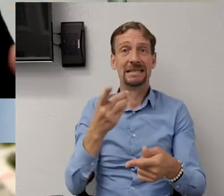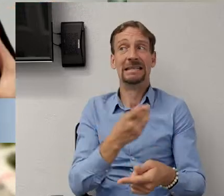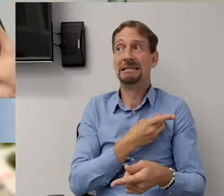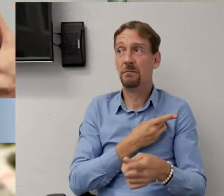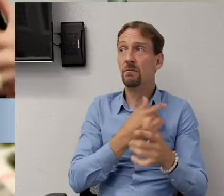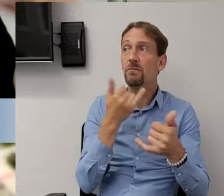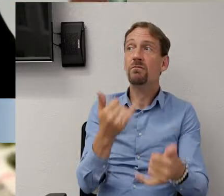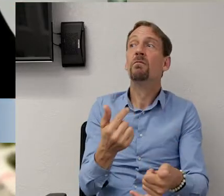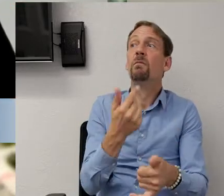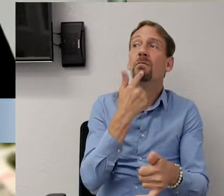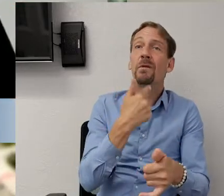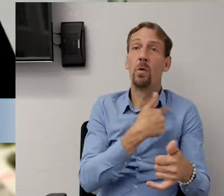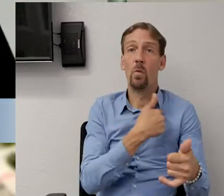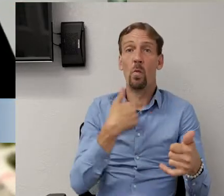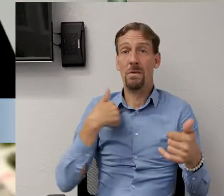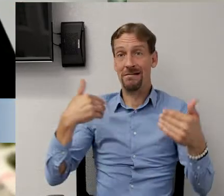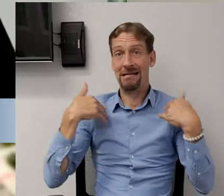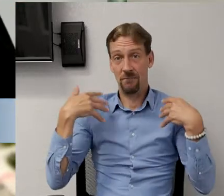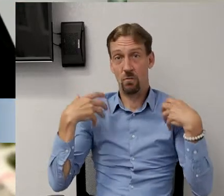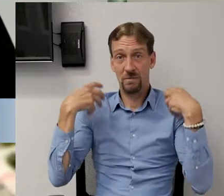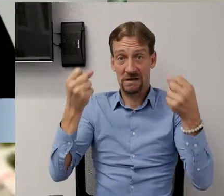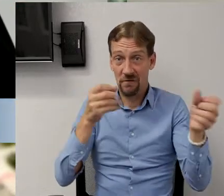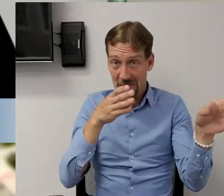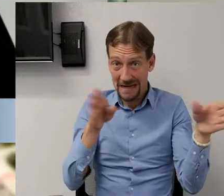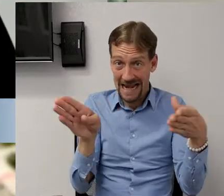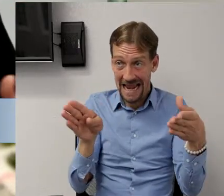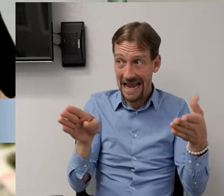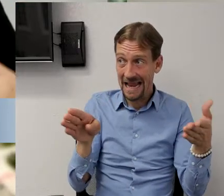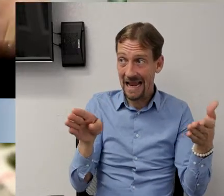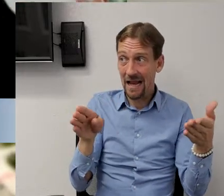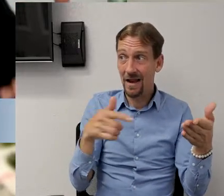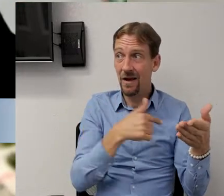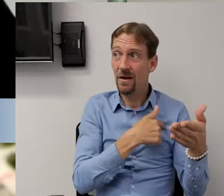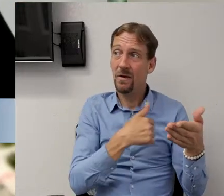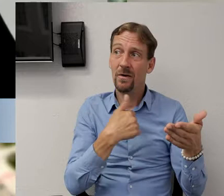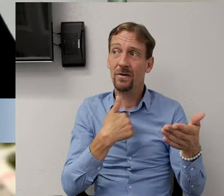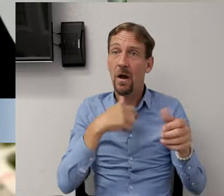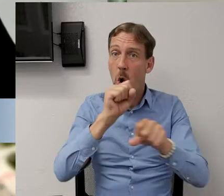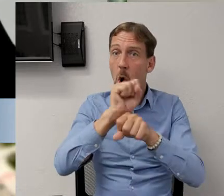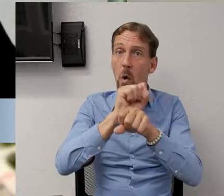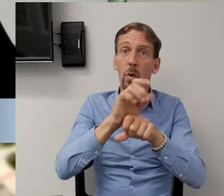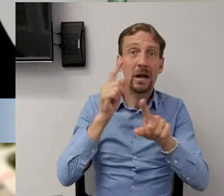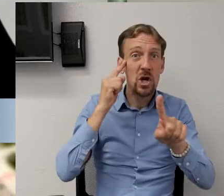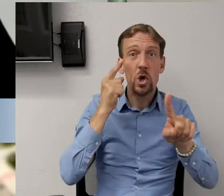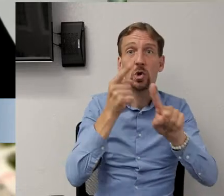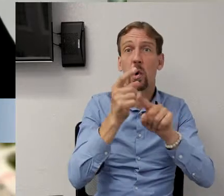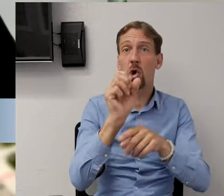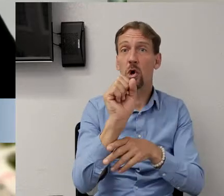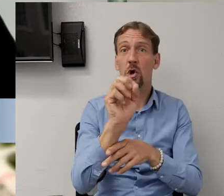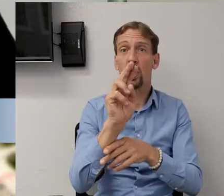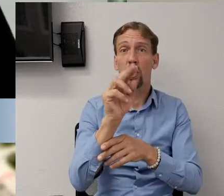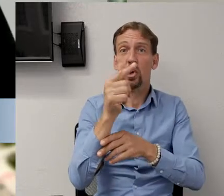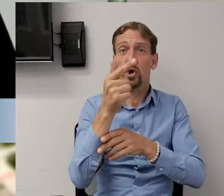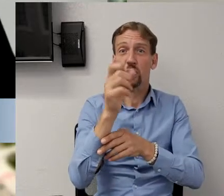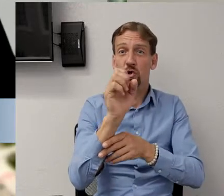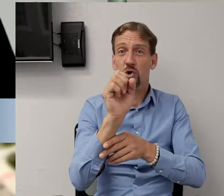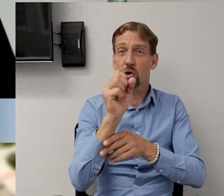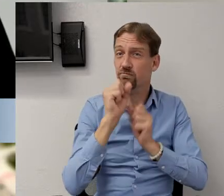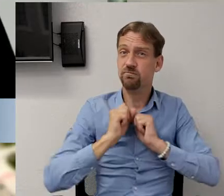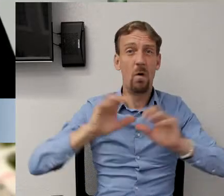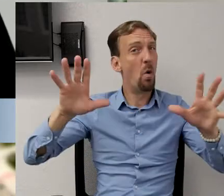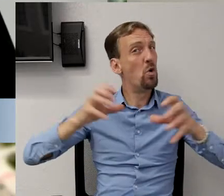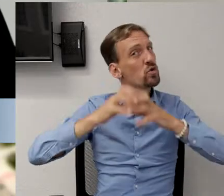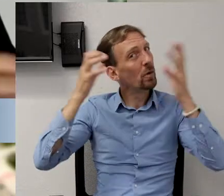Do we now have a recovery plan? You know, we've been working towards the surge plan. Right. And so I know now